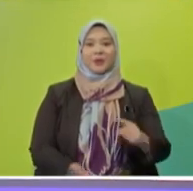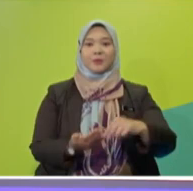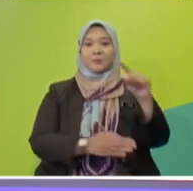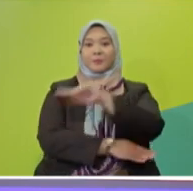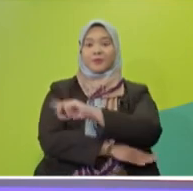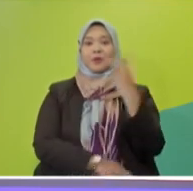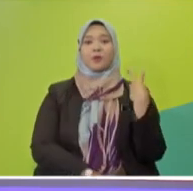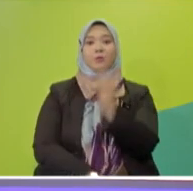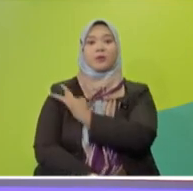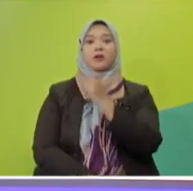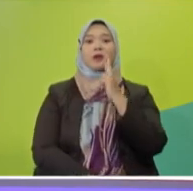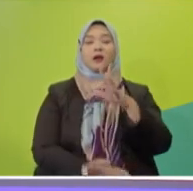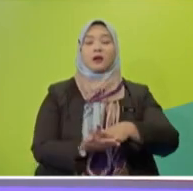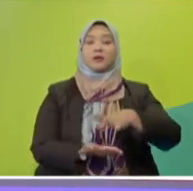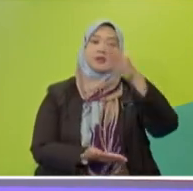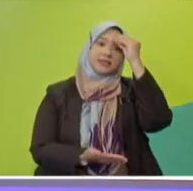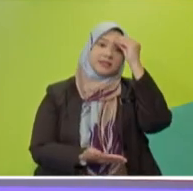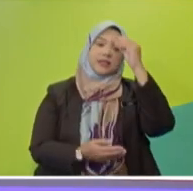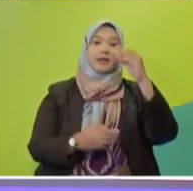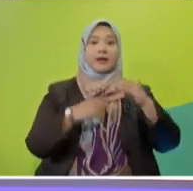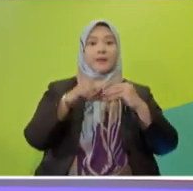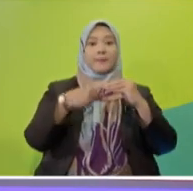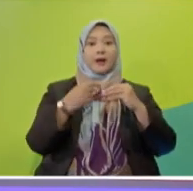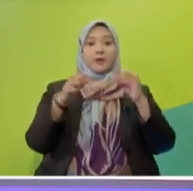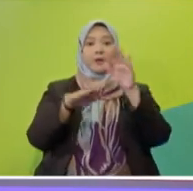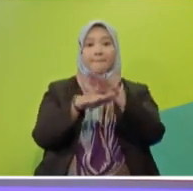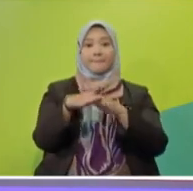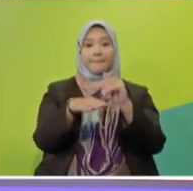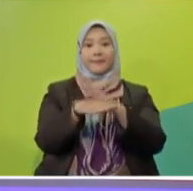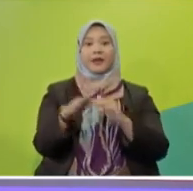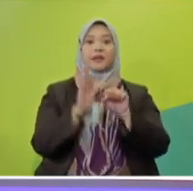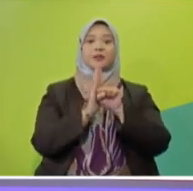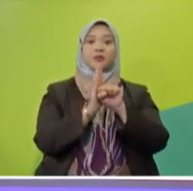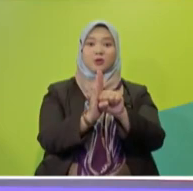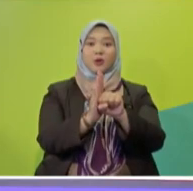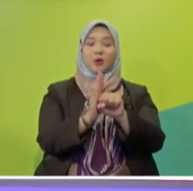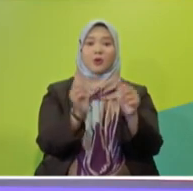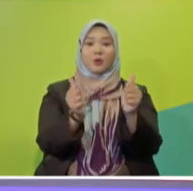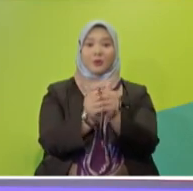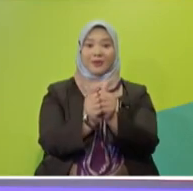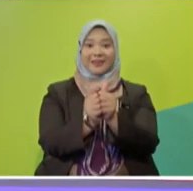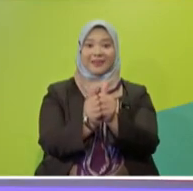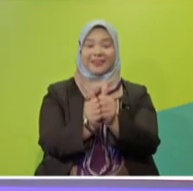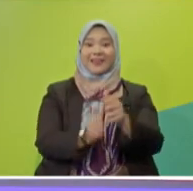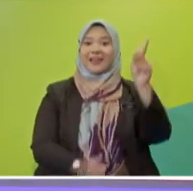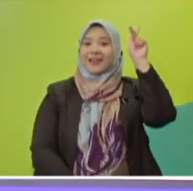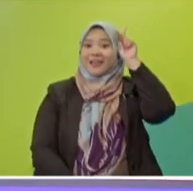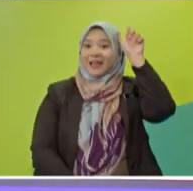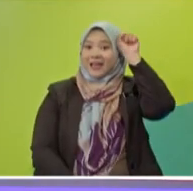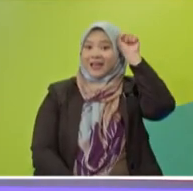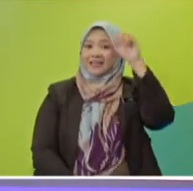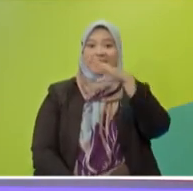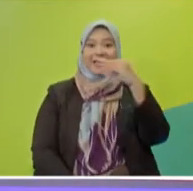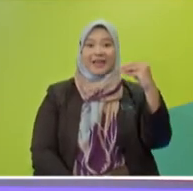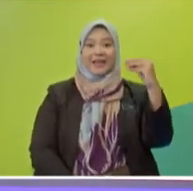are learning Pet Show. Teacher Tulasi is actually having a pet show for us. And yes. I also have my friends watching at home and on Google Meets. Give me a